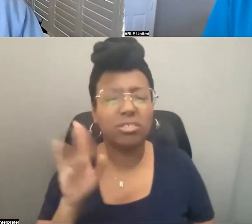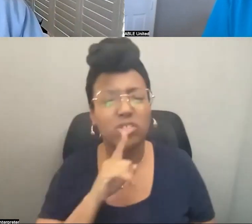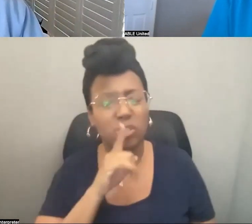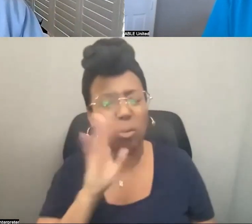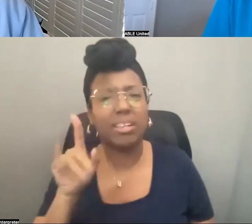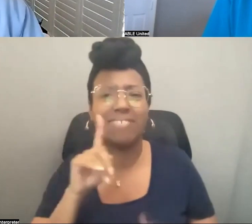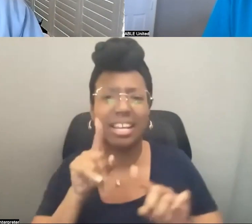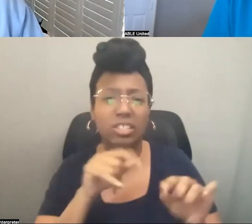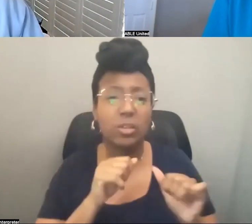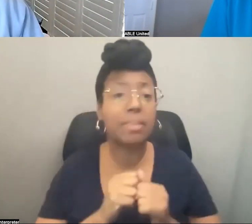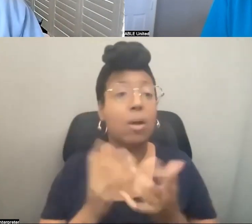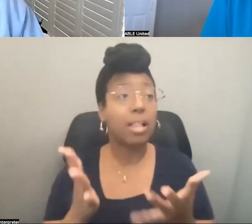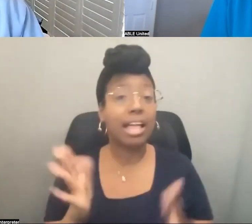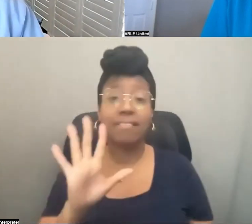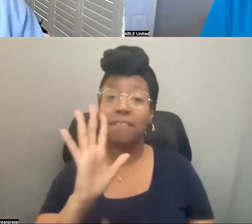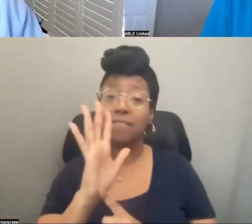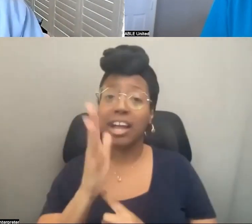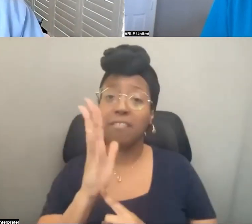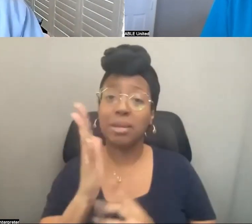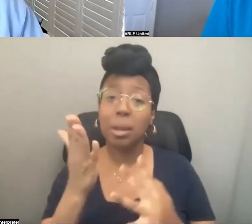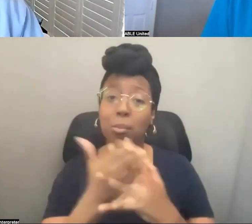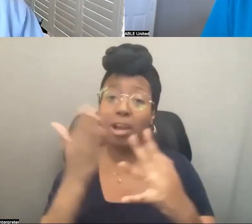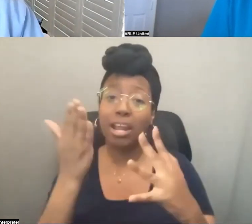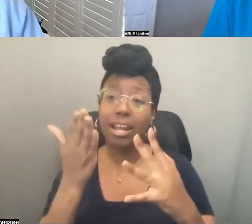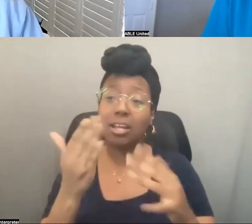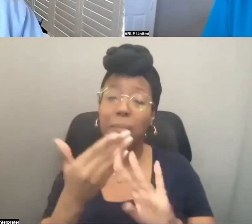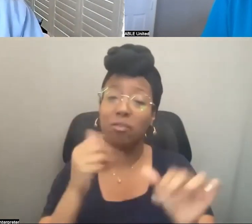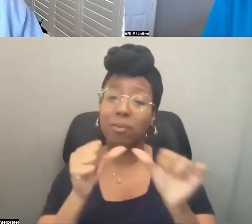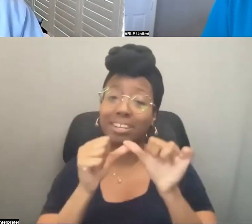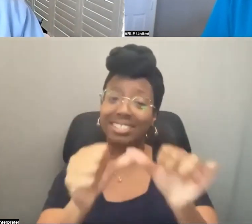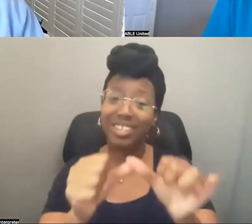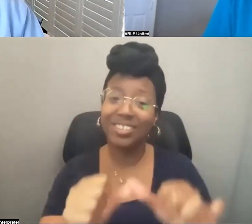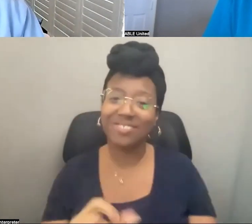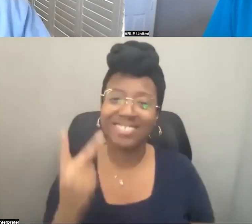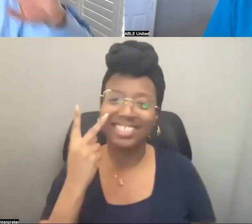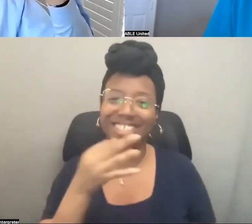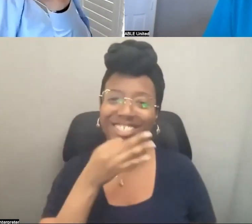take another 5-minute break before our next session on Social Security. See you soon.